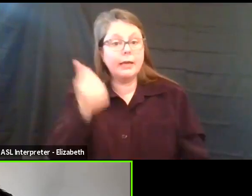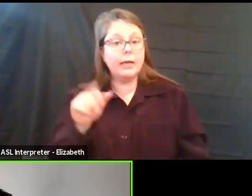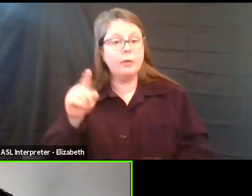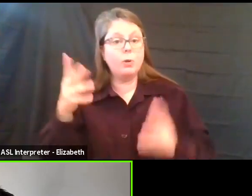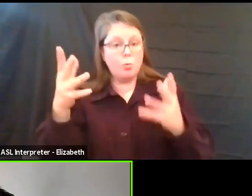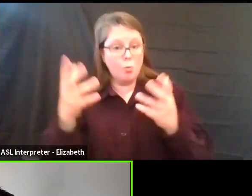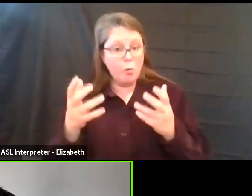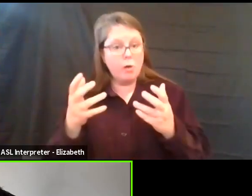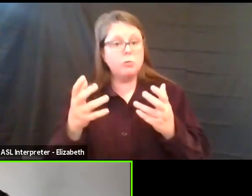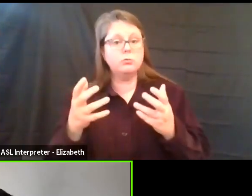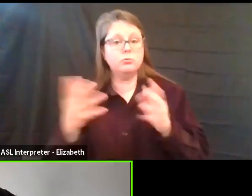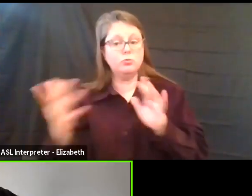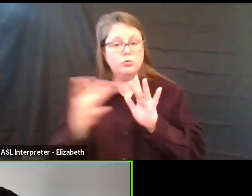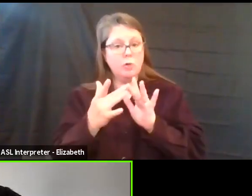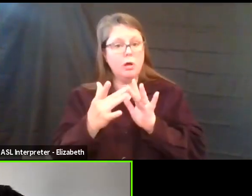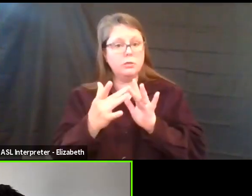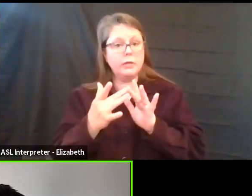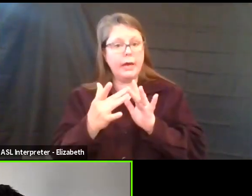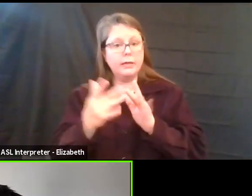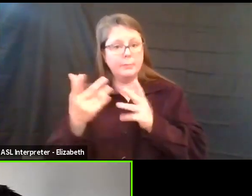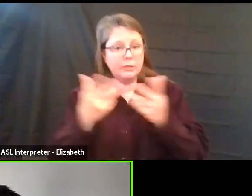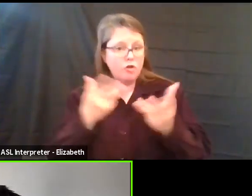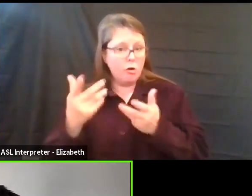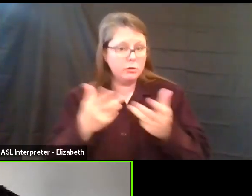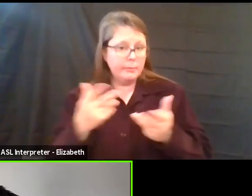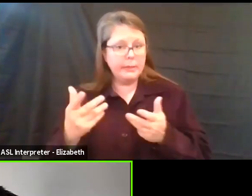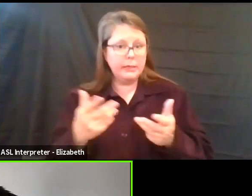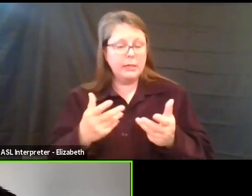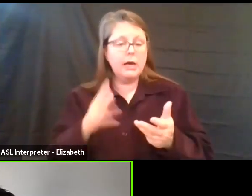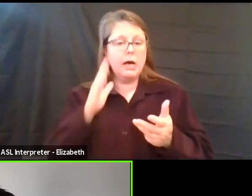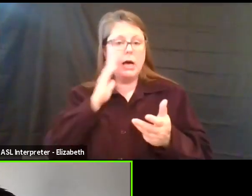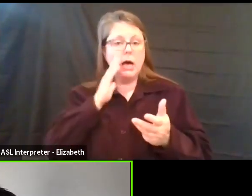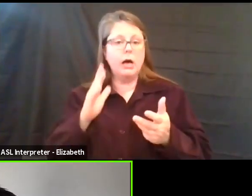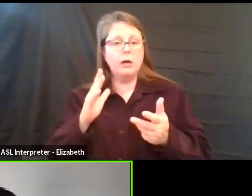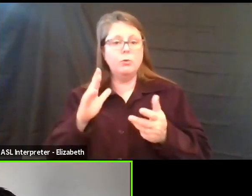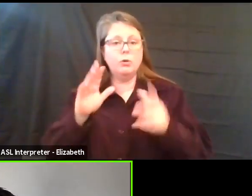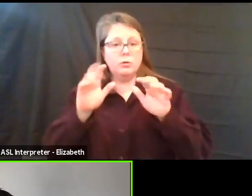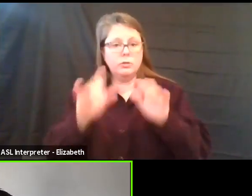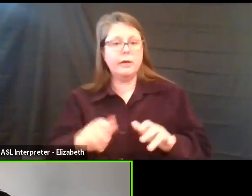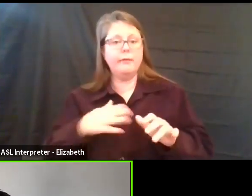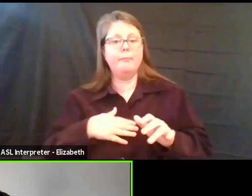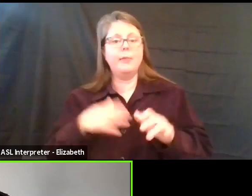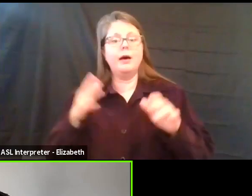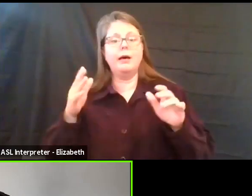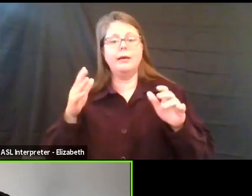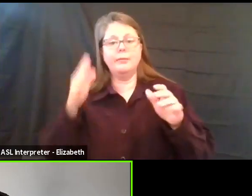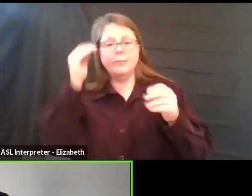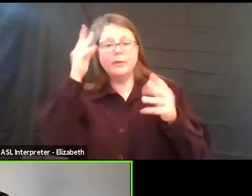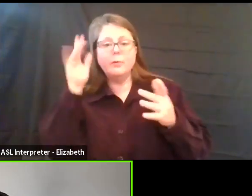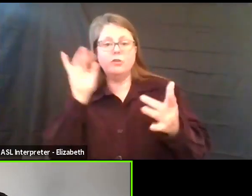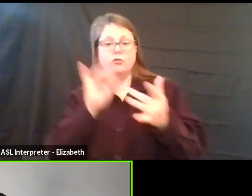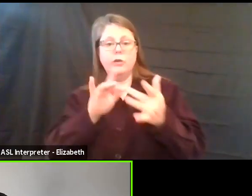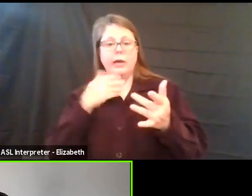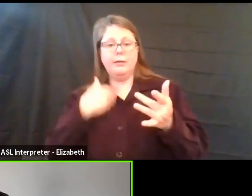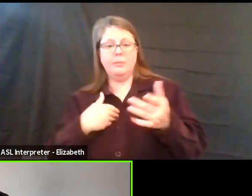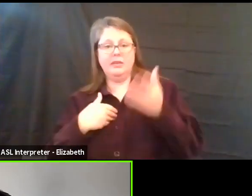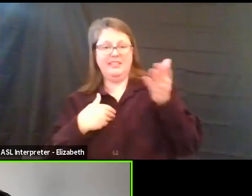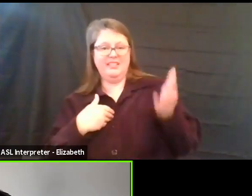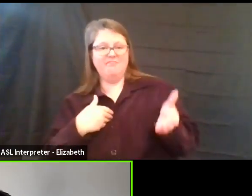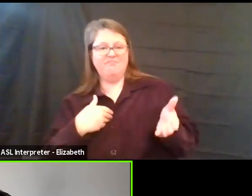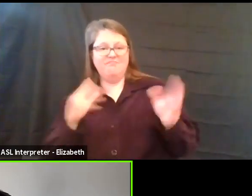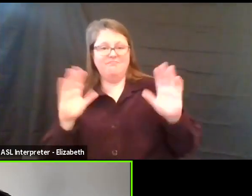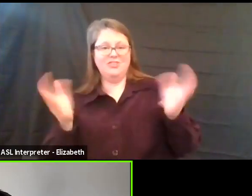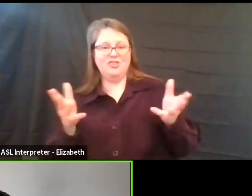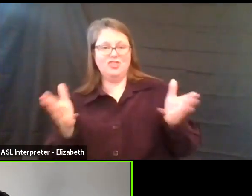me, I'm posting my information in the chat right here. And I'd be happy to talk to anybody who's having any